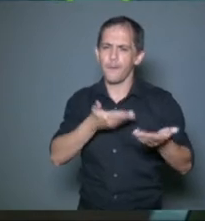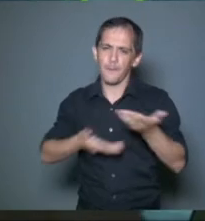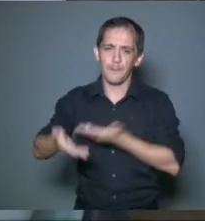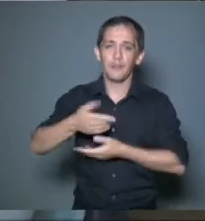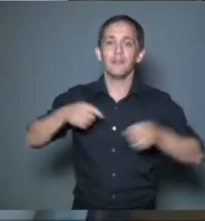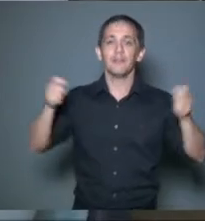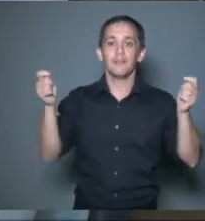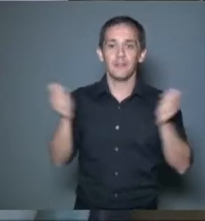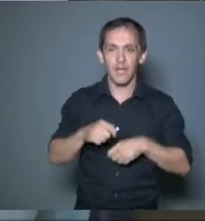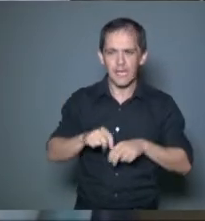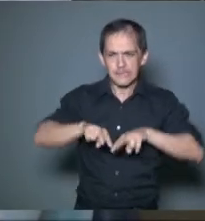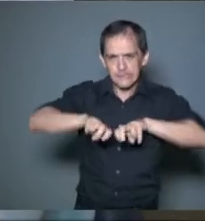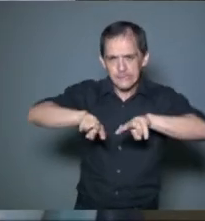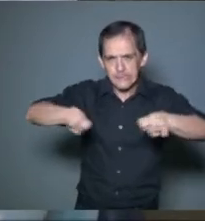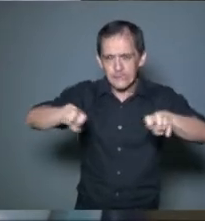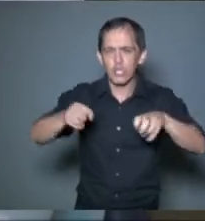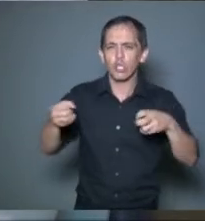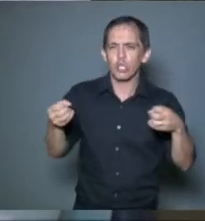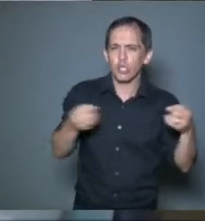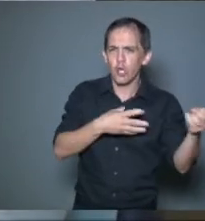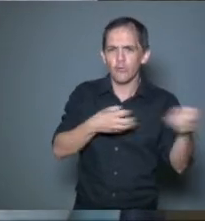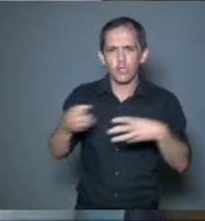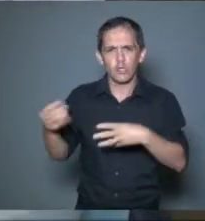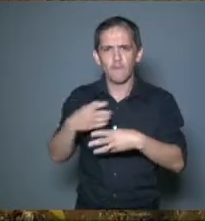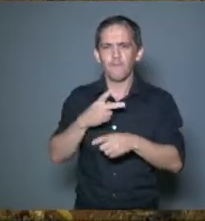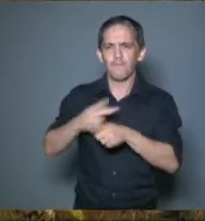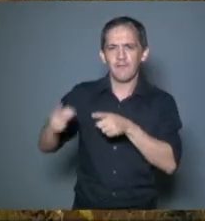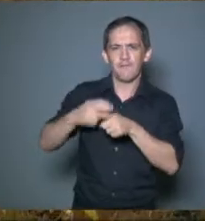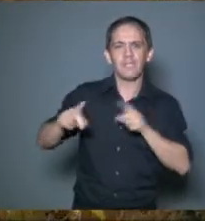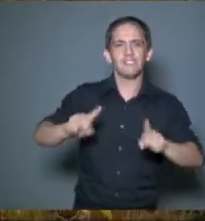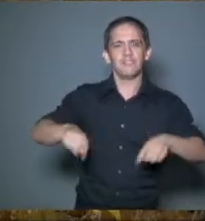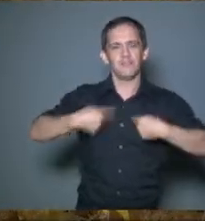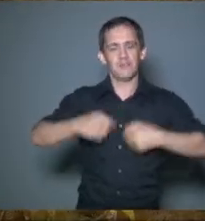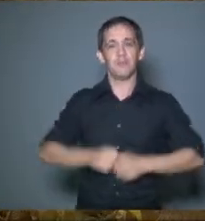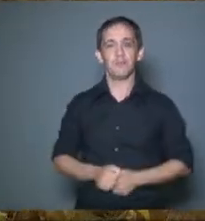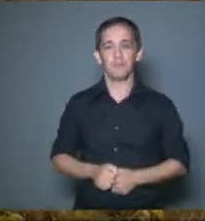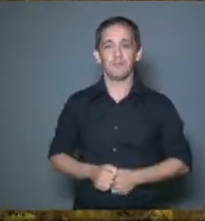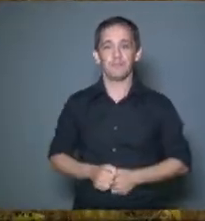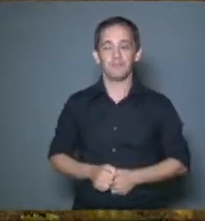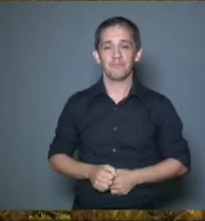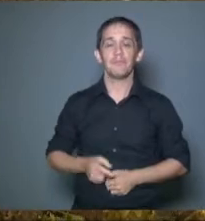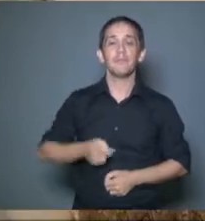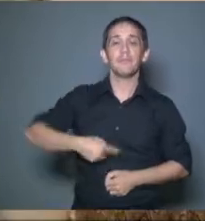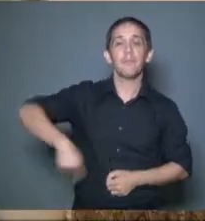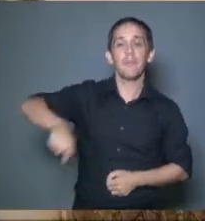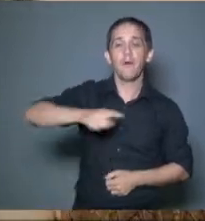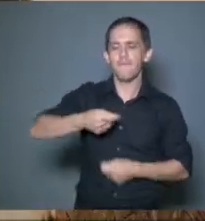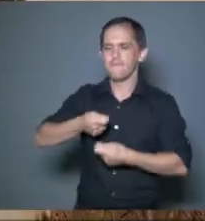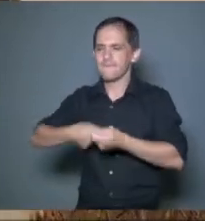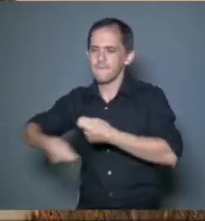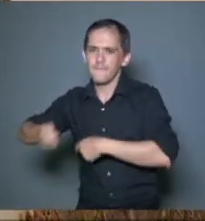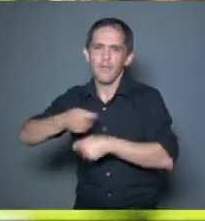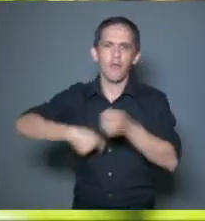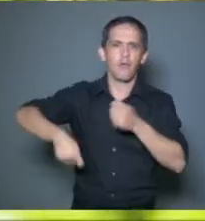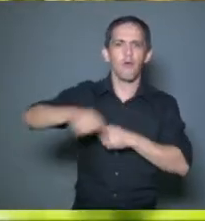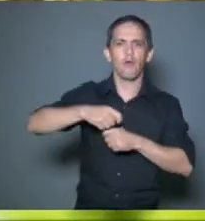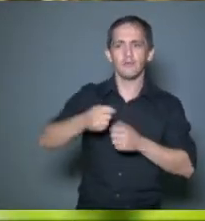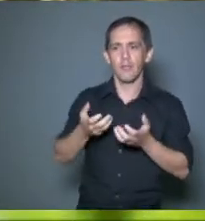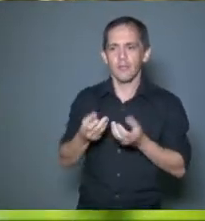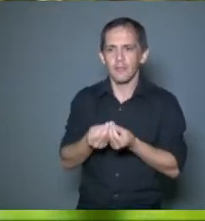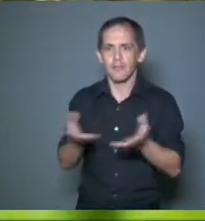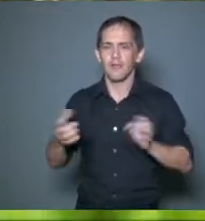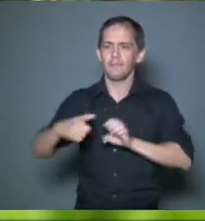to inspire the development of new solutions for SLC's daily challenges, to start